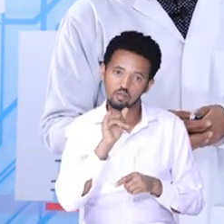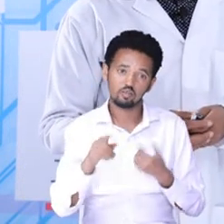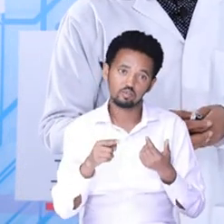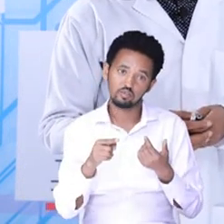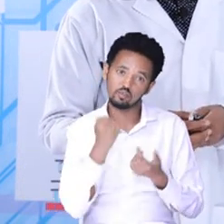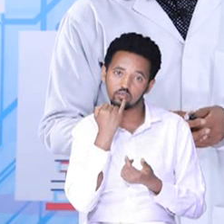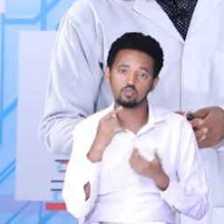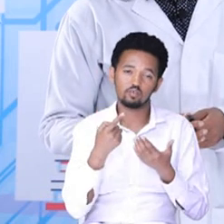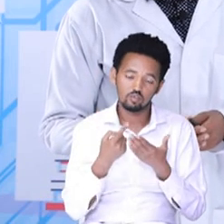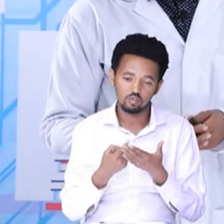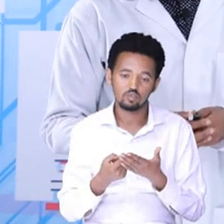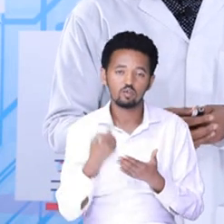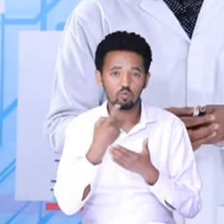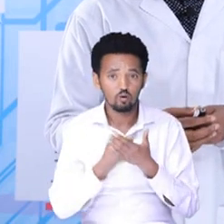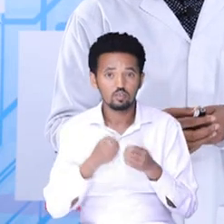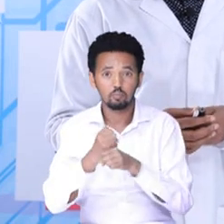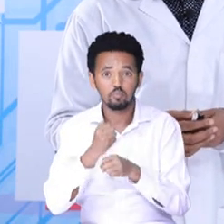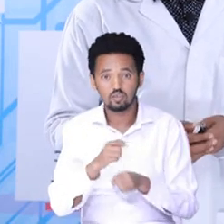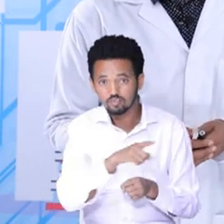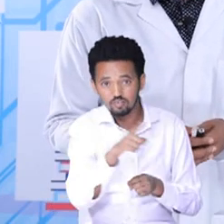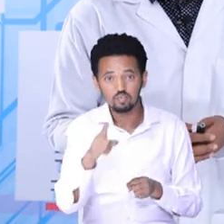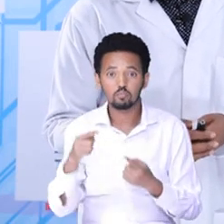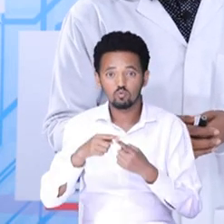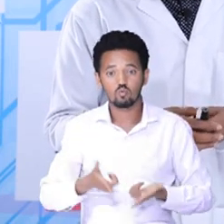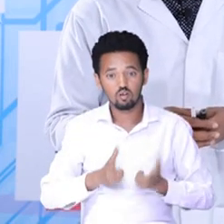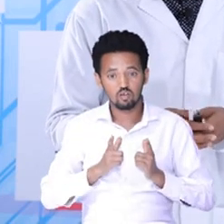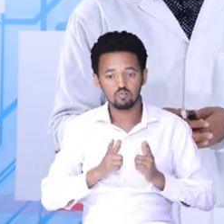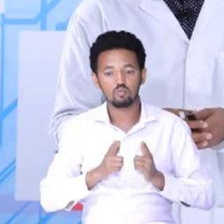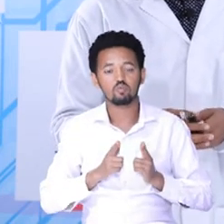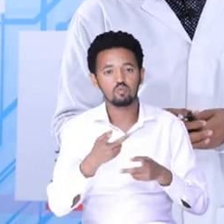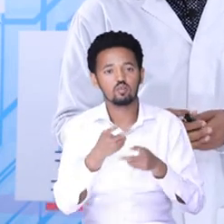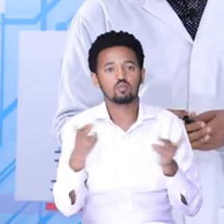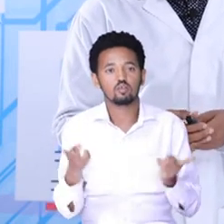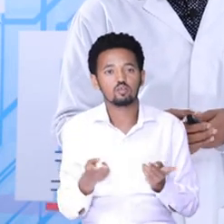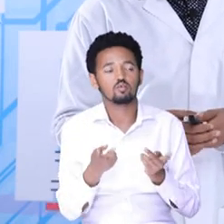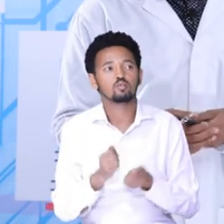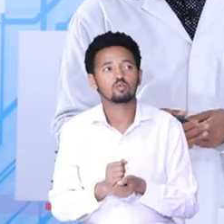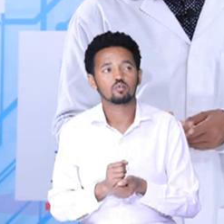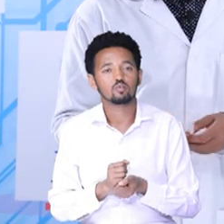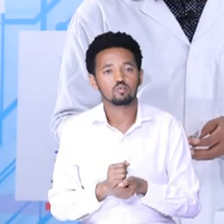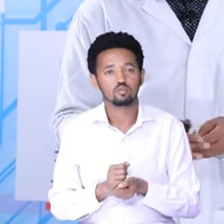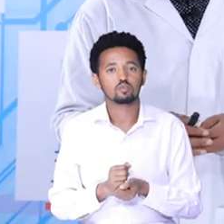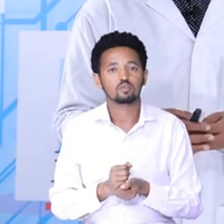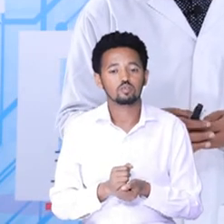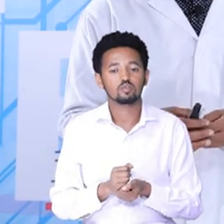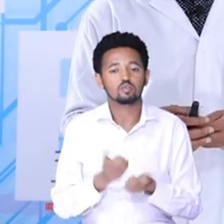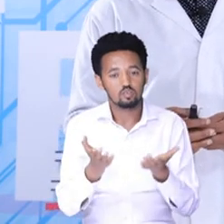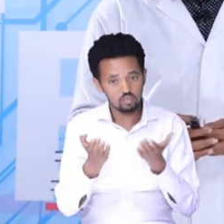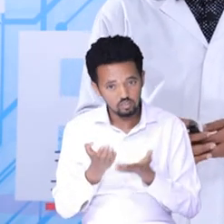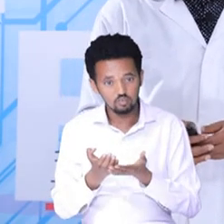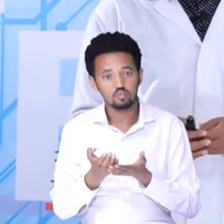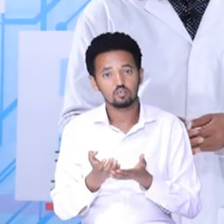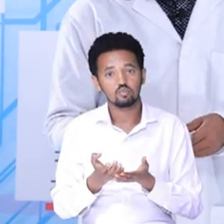settlement. But what makes them to live in the temporary settlement? There needs